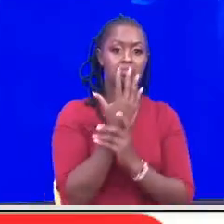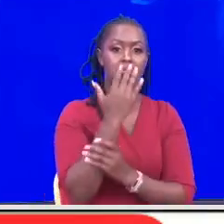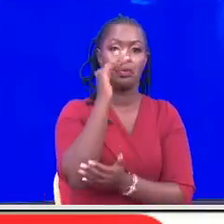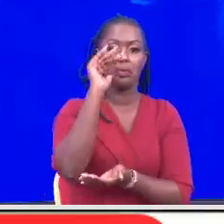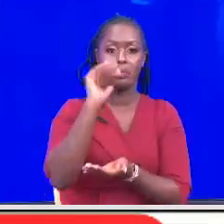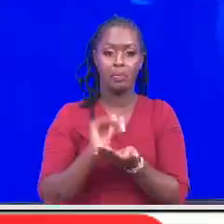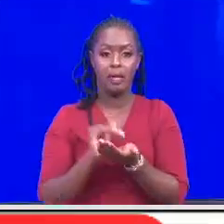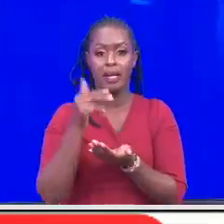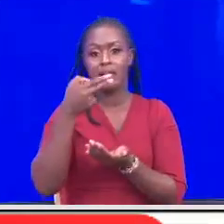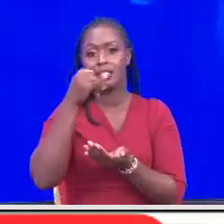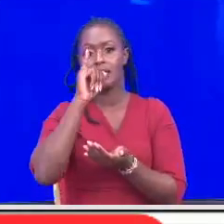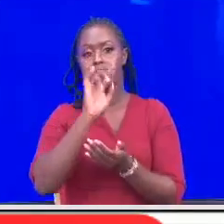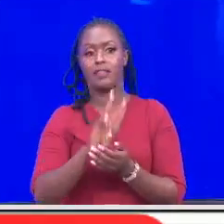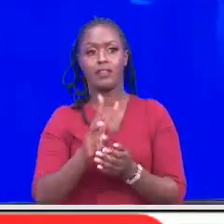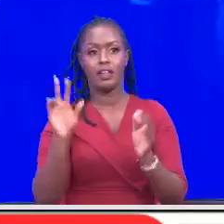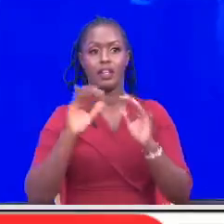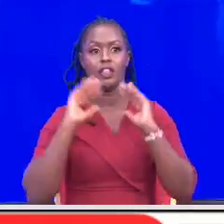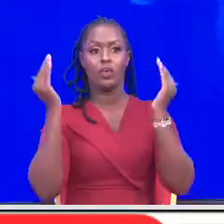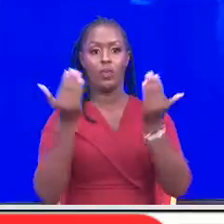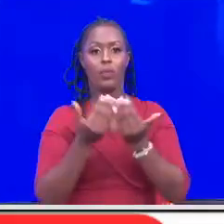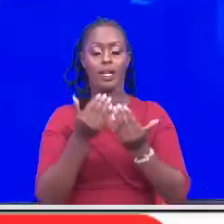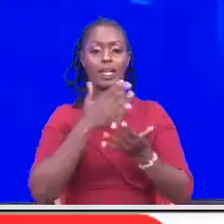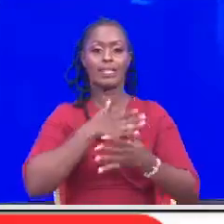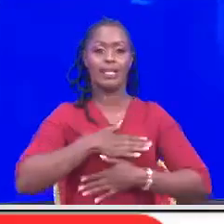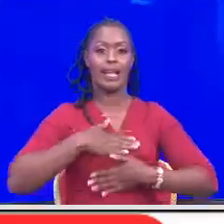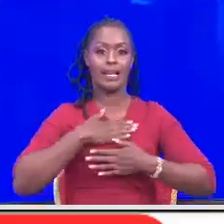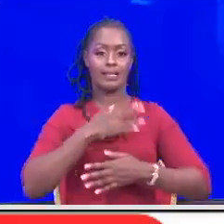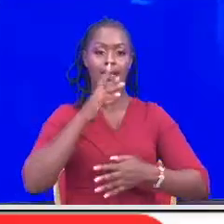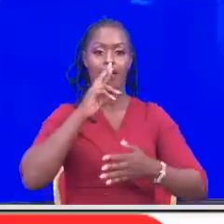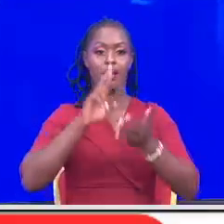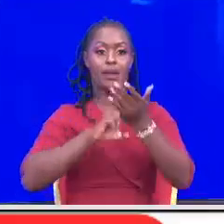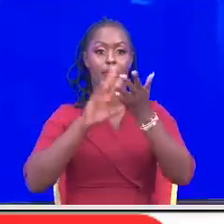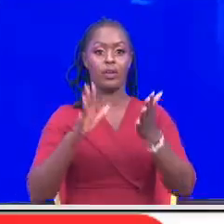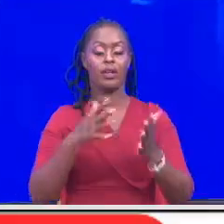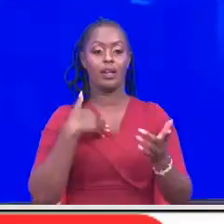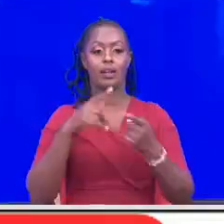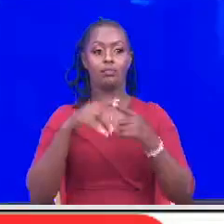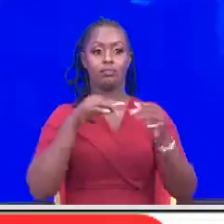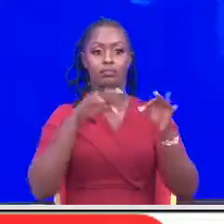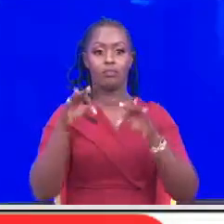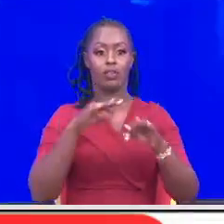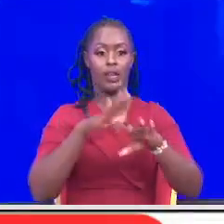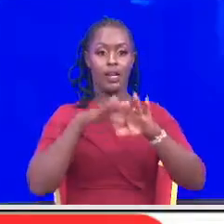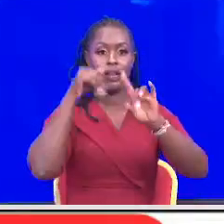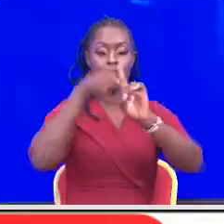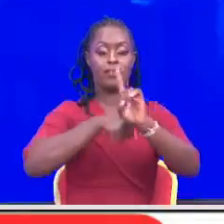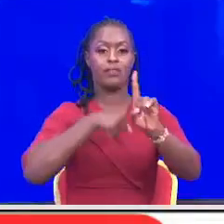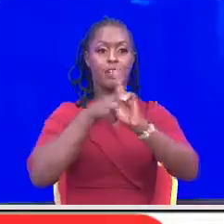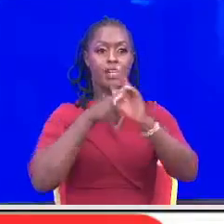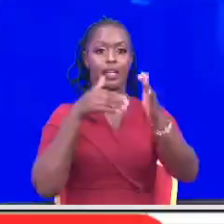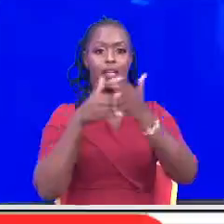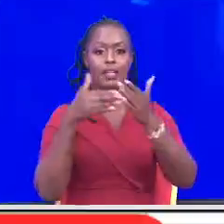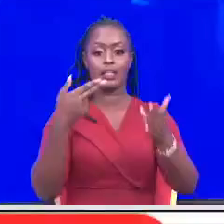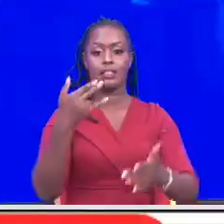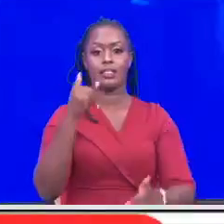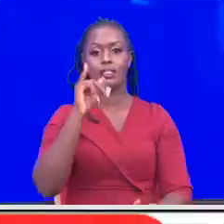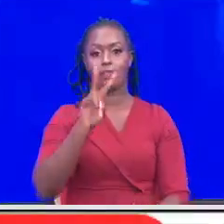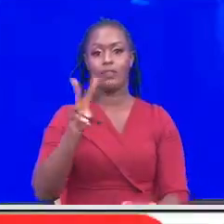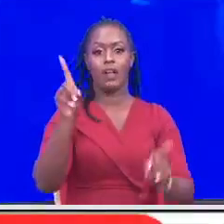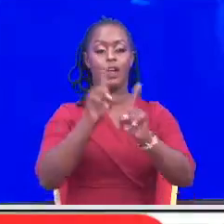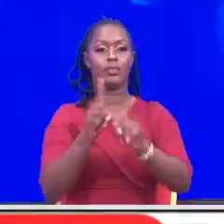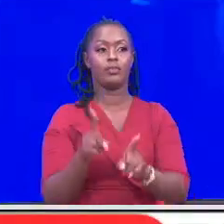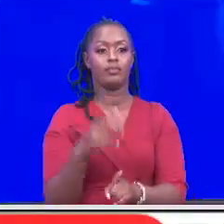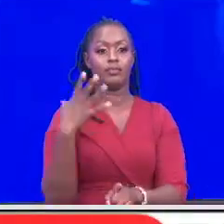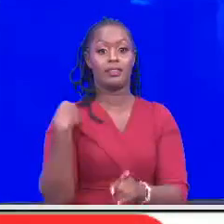globally. Our health and science reporter Elizabeth Etienno now reports on the gains made in the fight against HIV and why there is a delay in